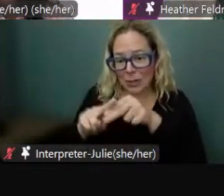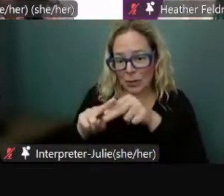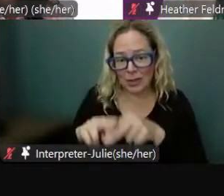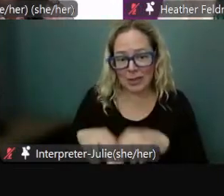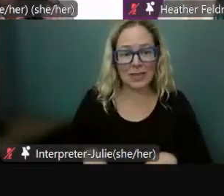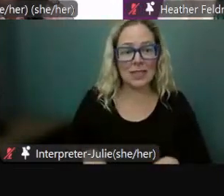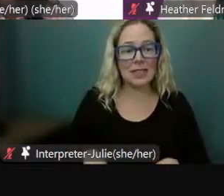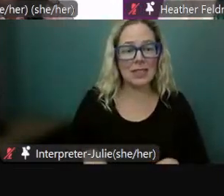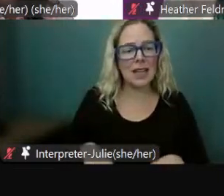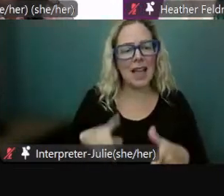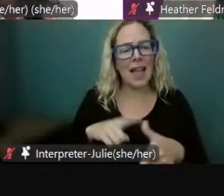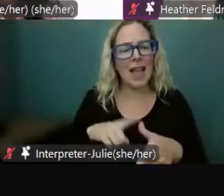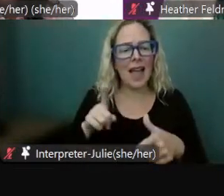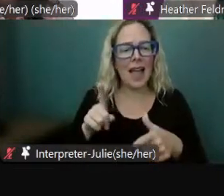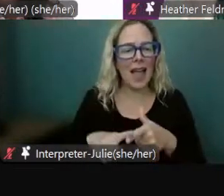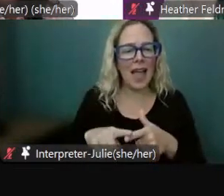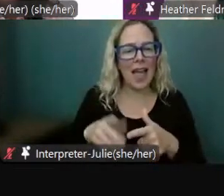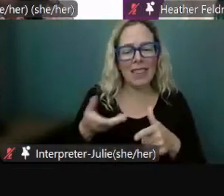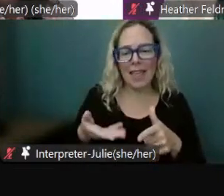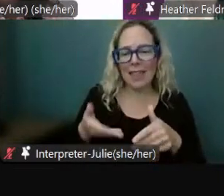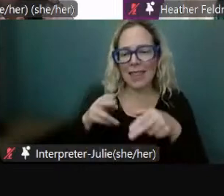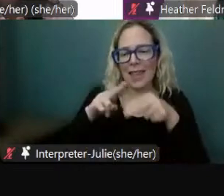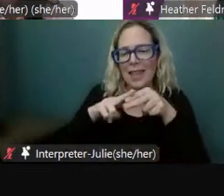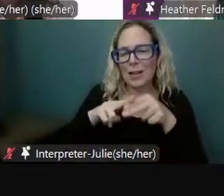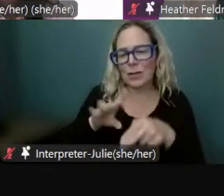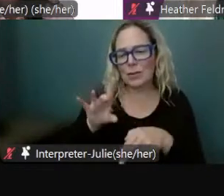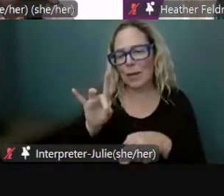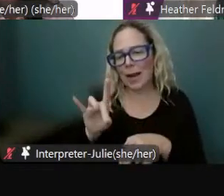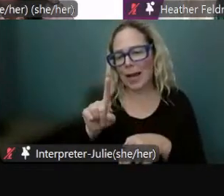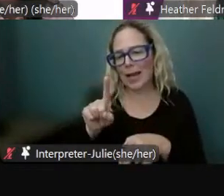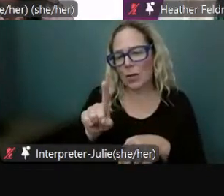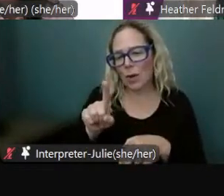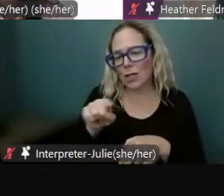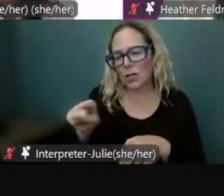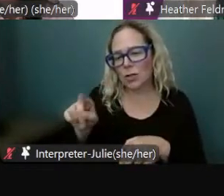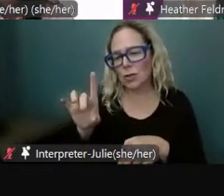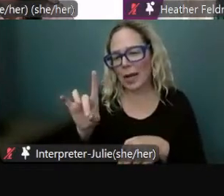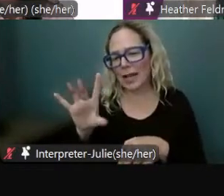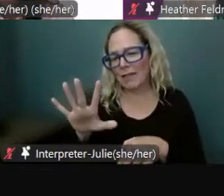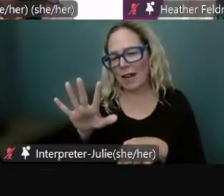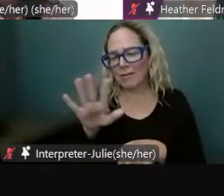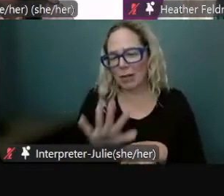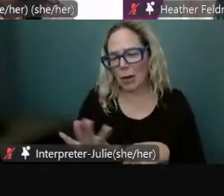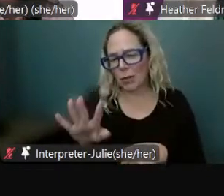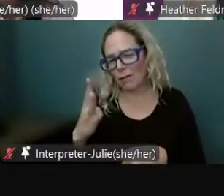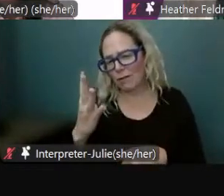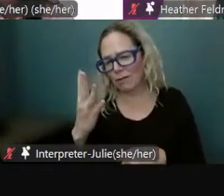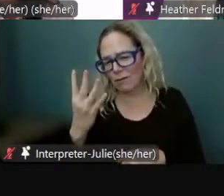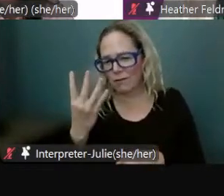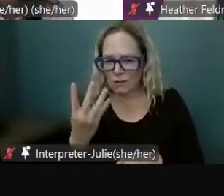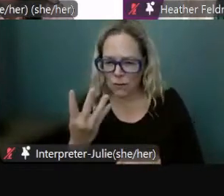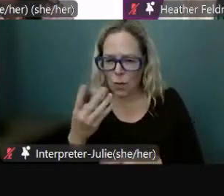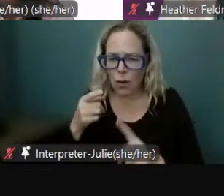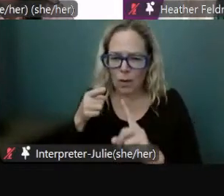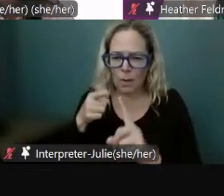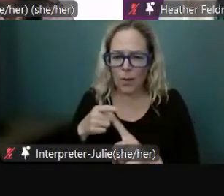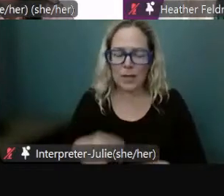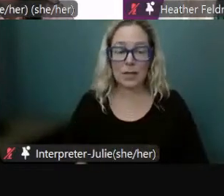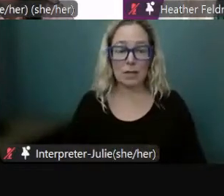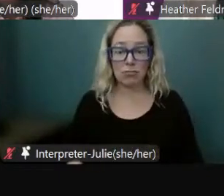increased from about 81 to 85, or about a 4-point increase. So again, what we see